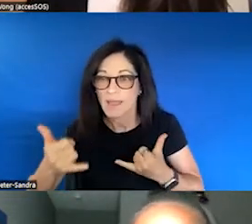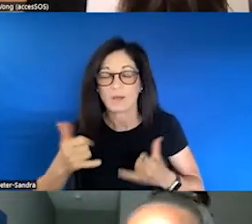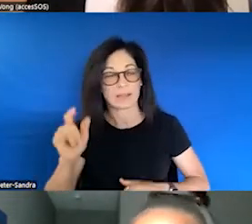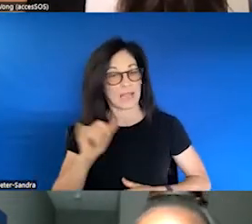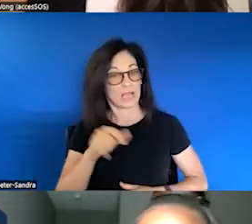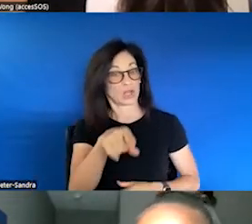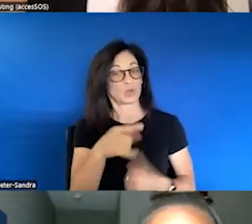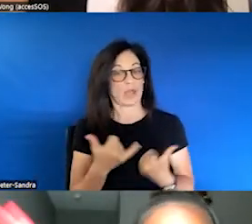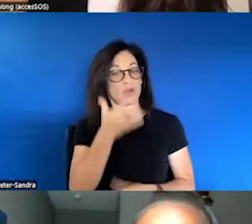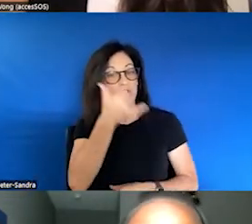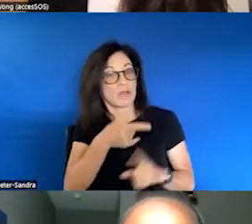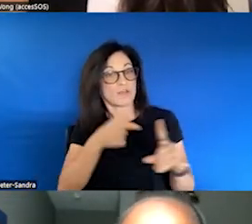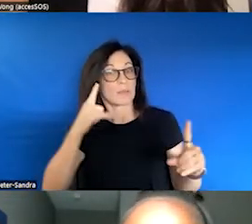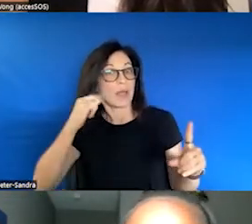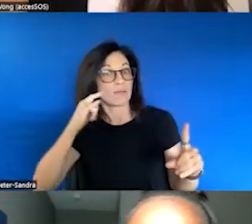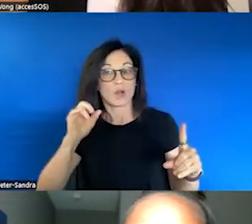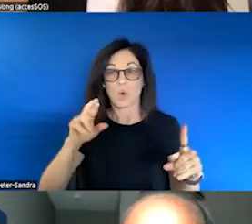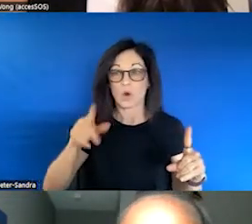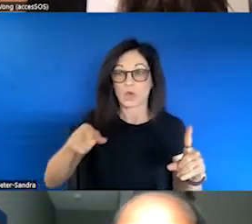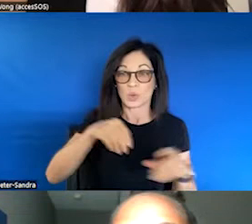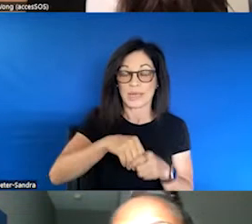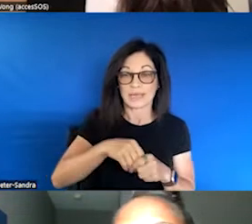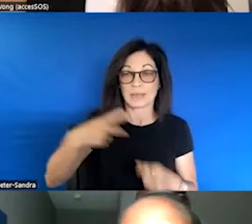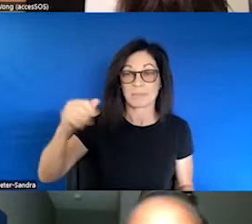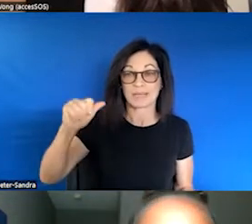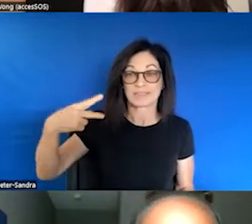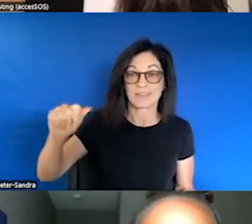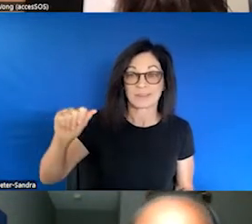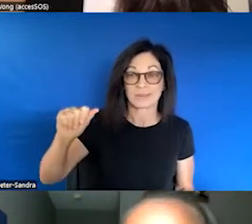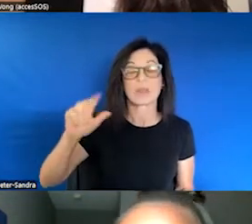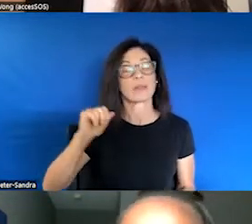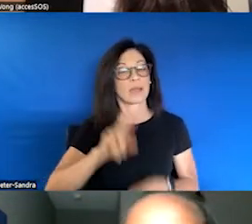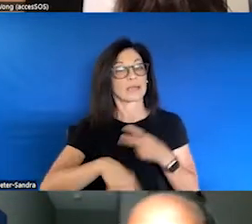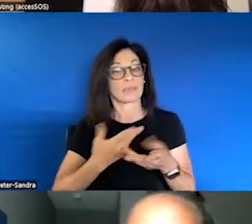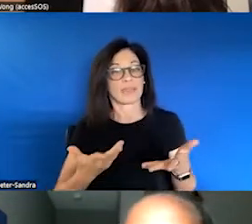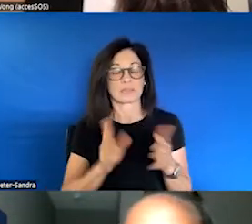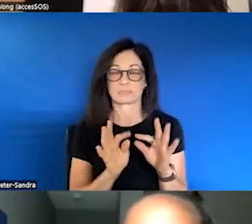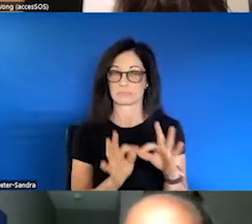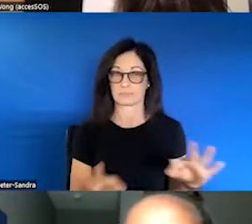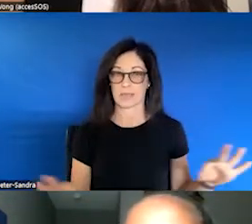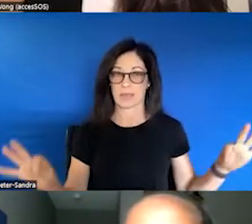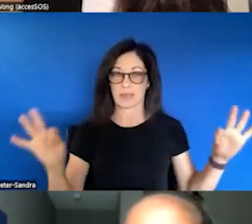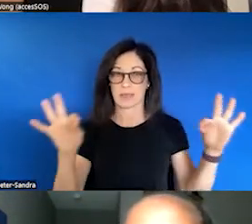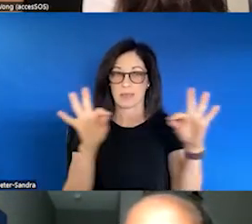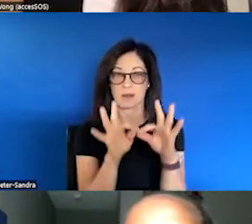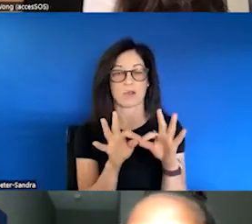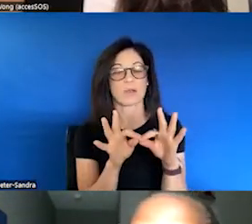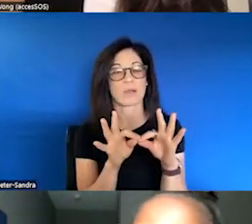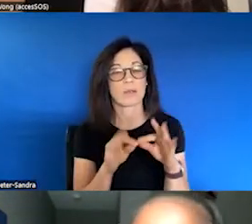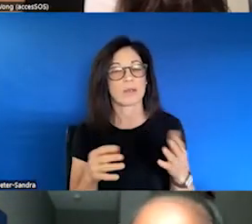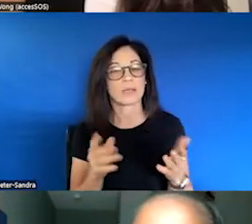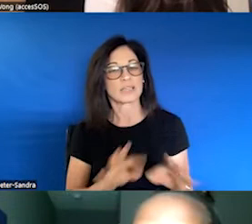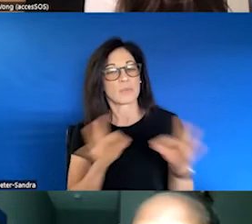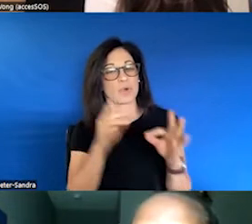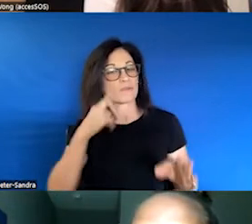you calling from California or are you actually in Pennsylvania? These type of things matter. And it matters for us